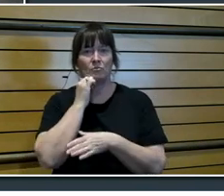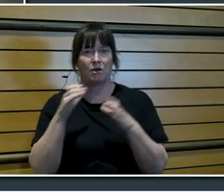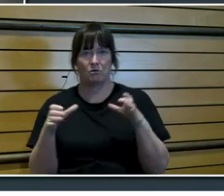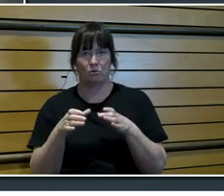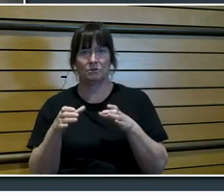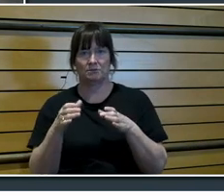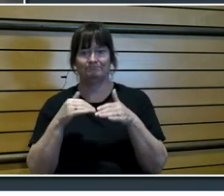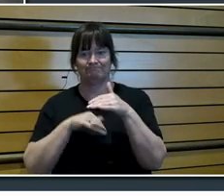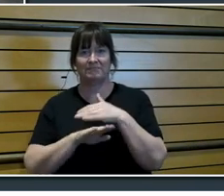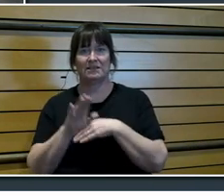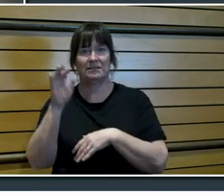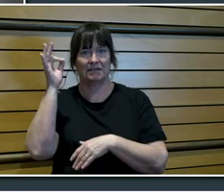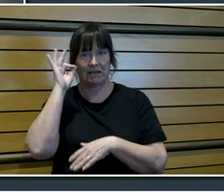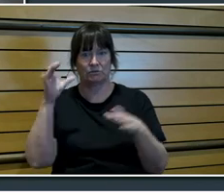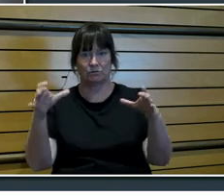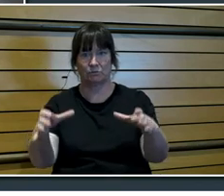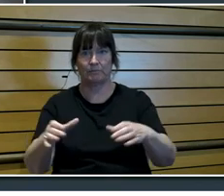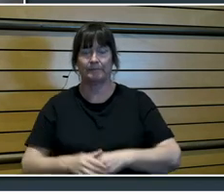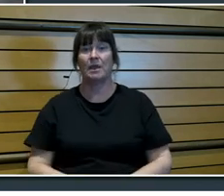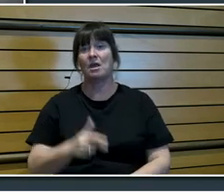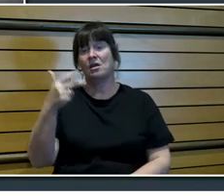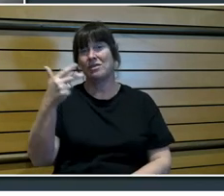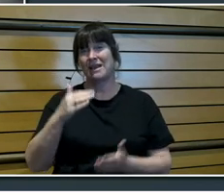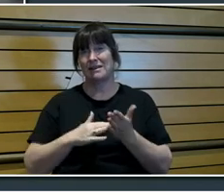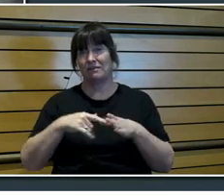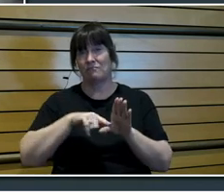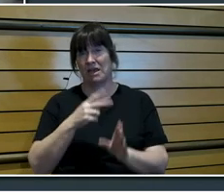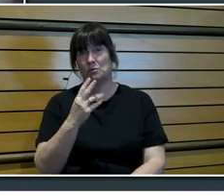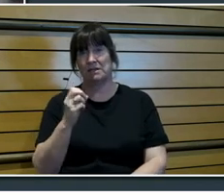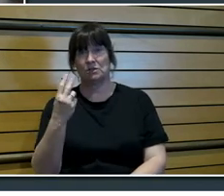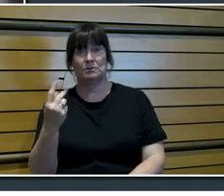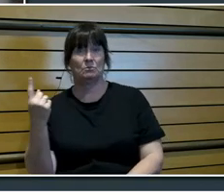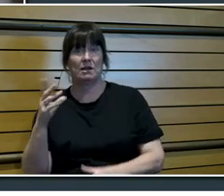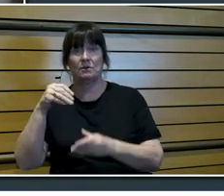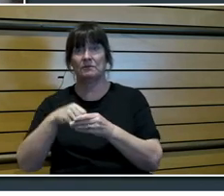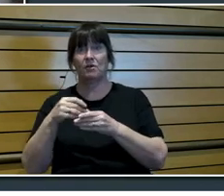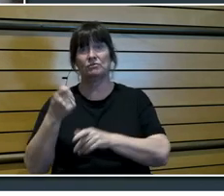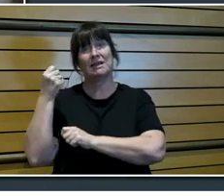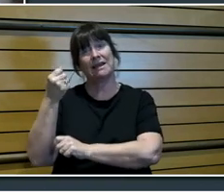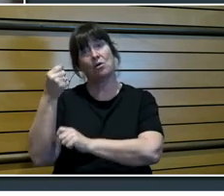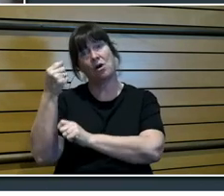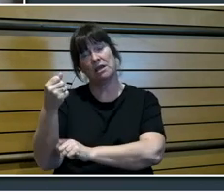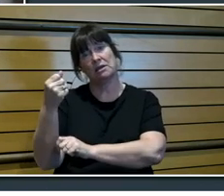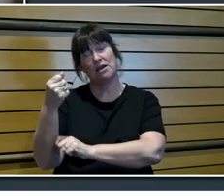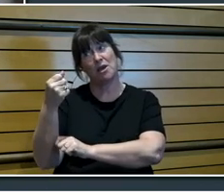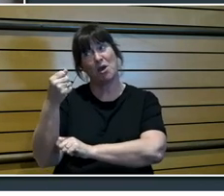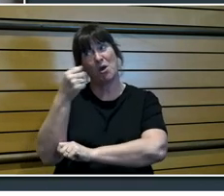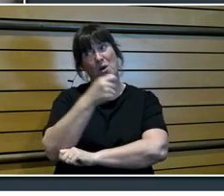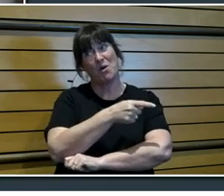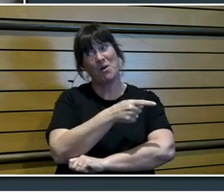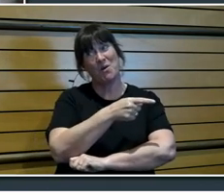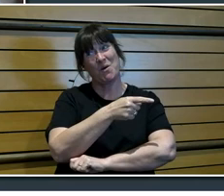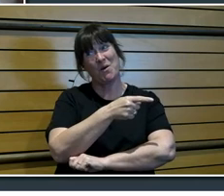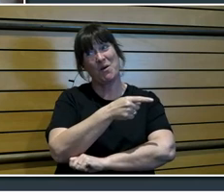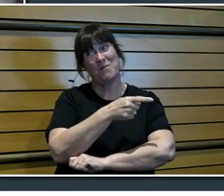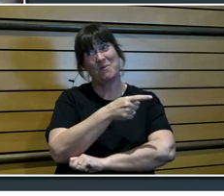Council. On the 18th of May 2021, I took part in the hīkoi by Te Tai Whenua o Te Whanganui o